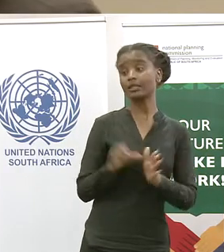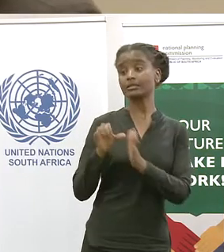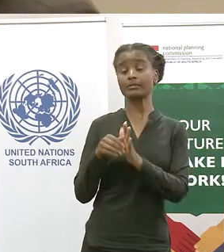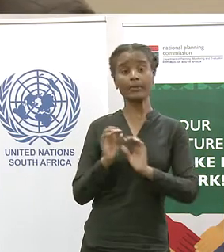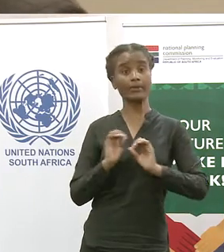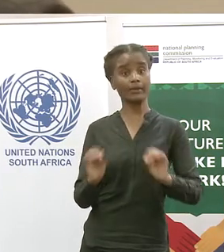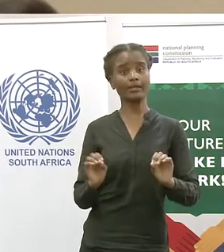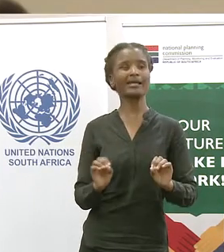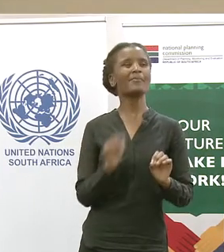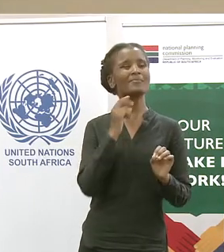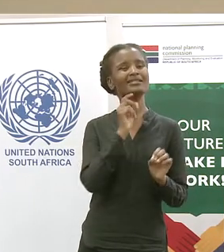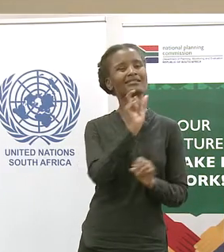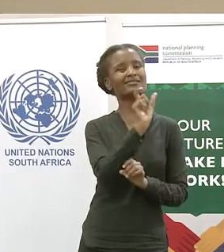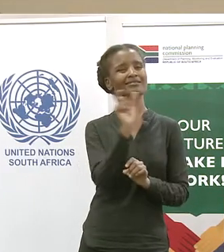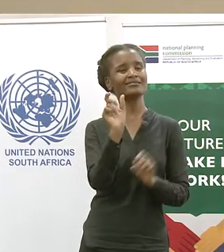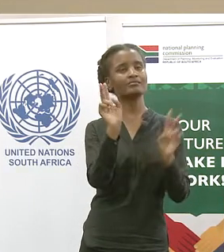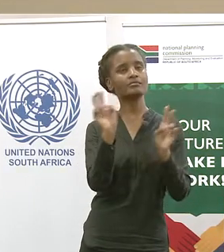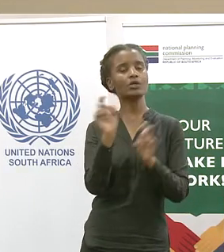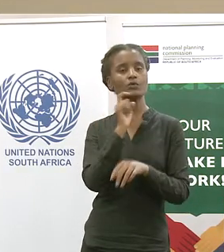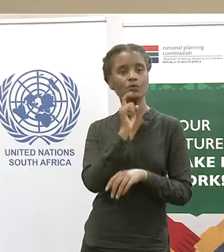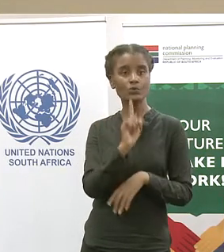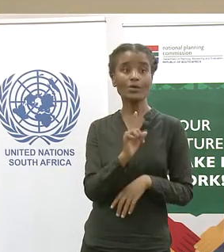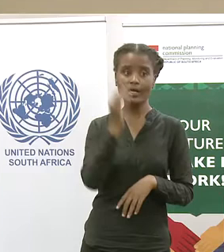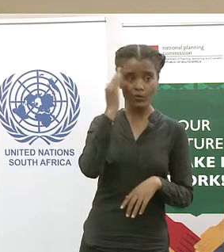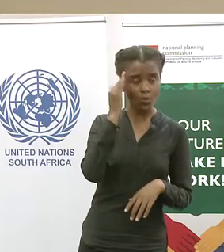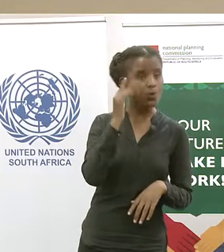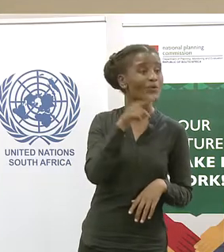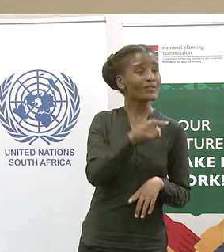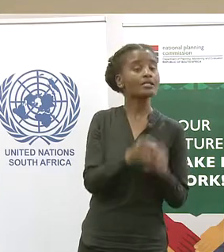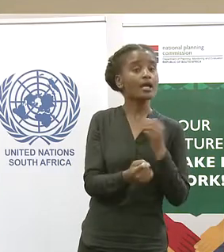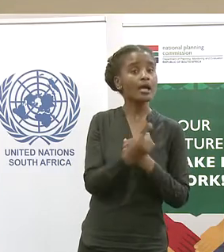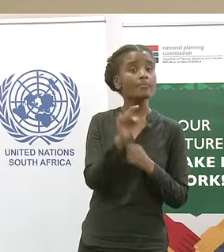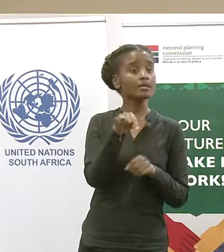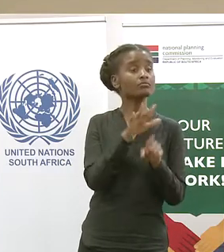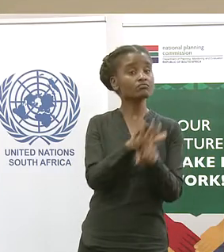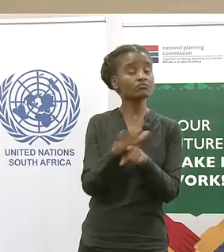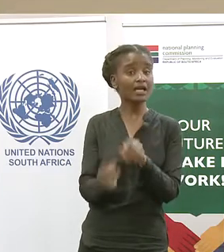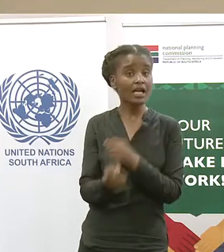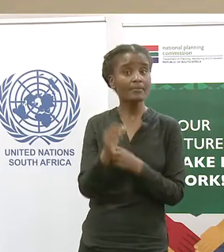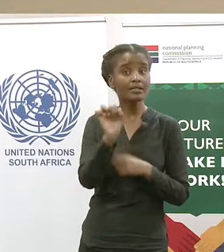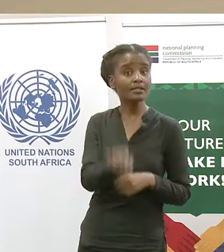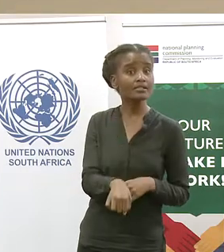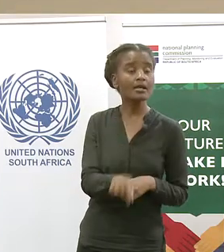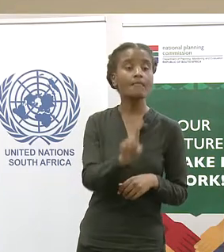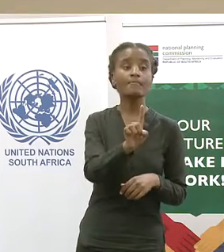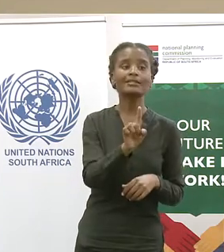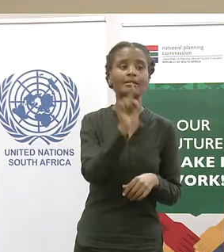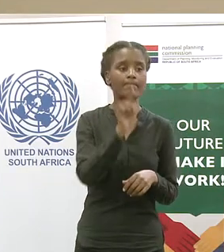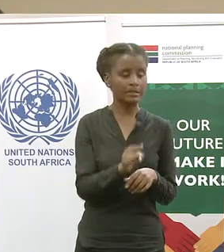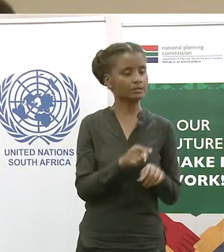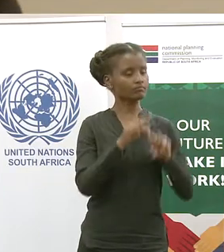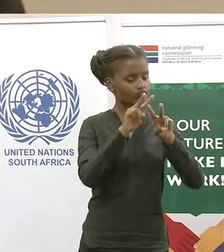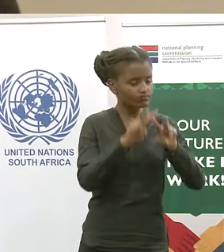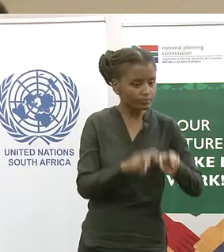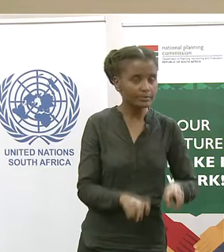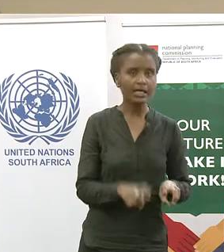use, that those forces are alive and well, and that those forces need to be deconstructed and interrogated.